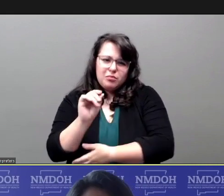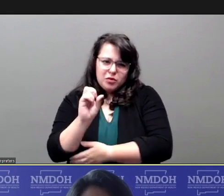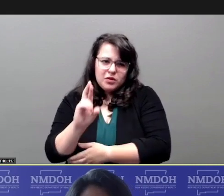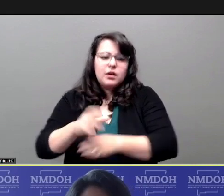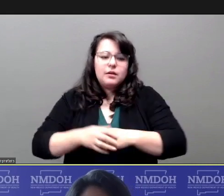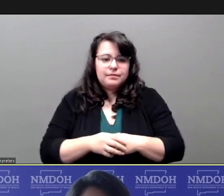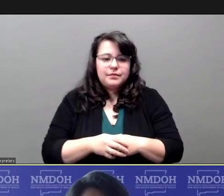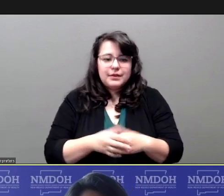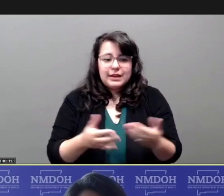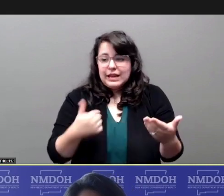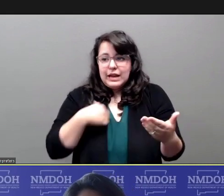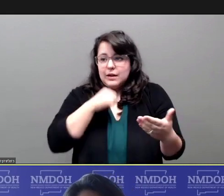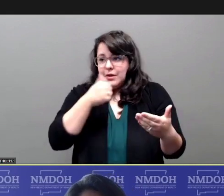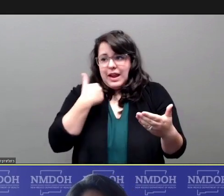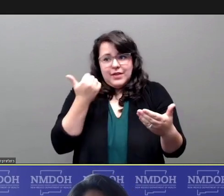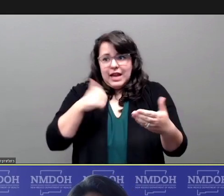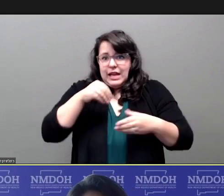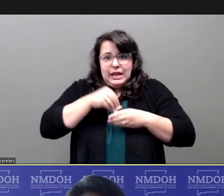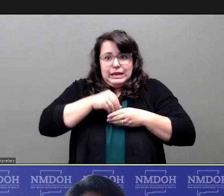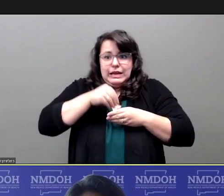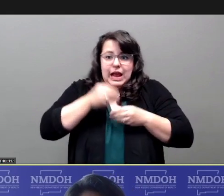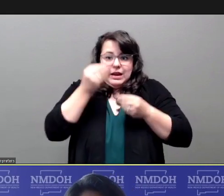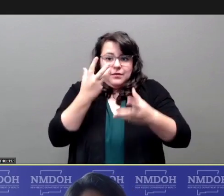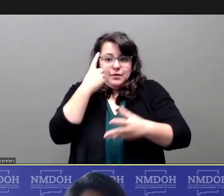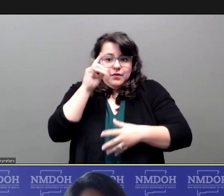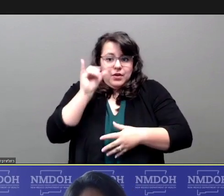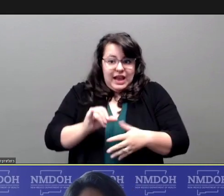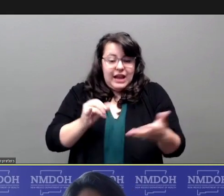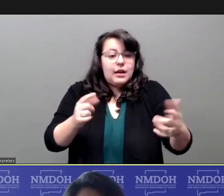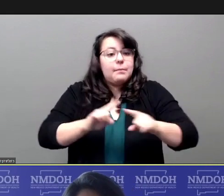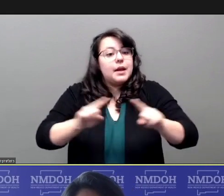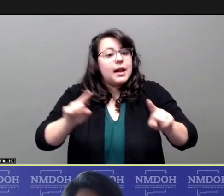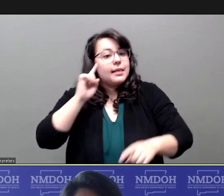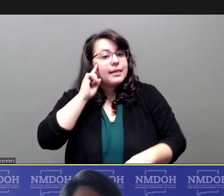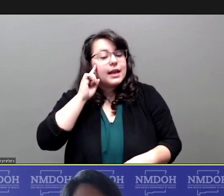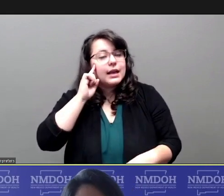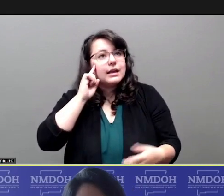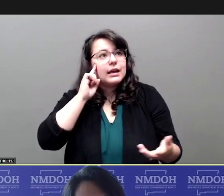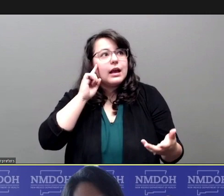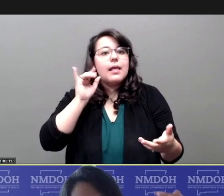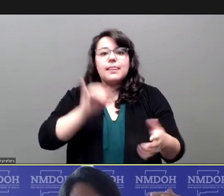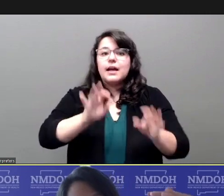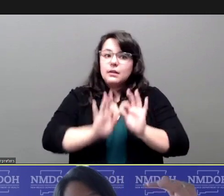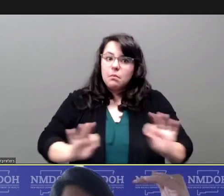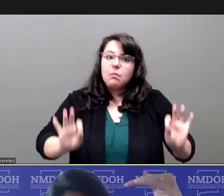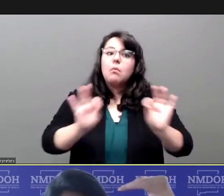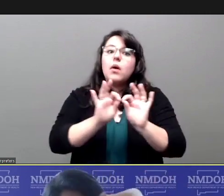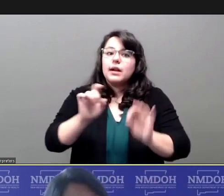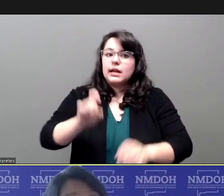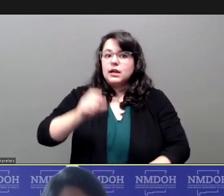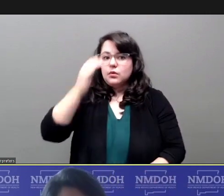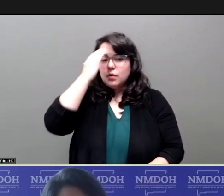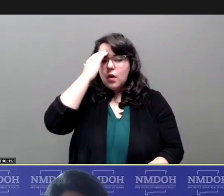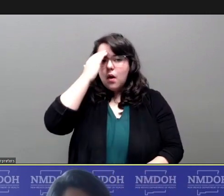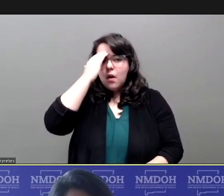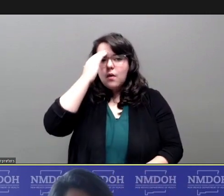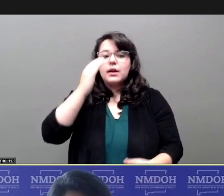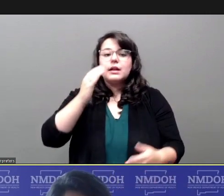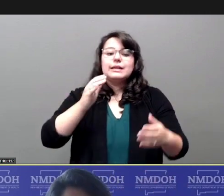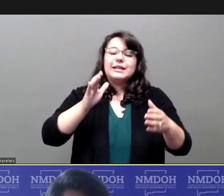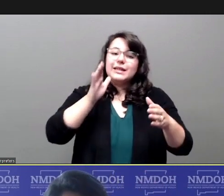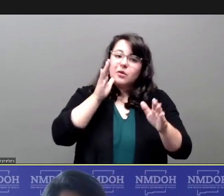any insider information on that one, but I do think that it's important to know that it wanes over